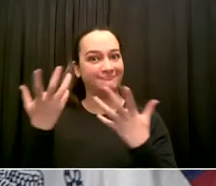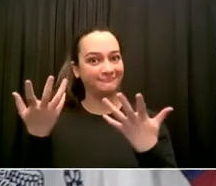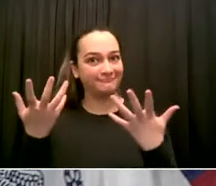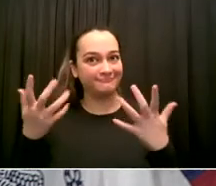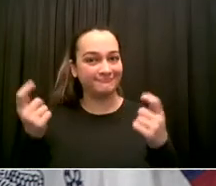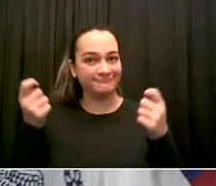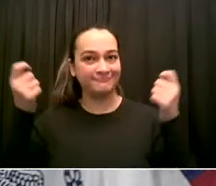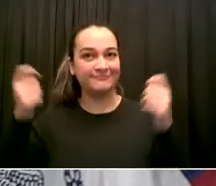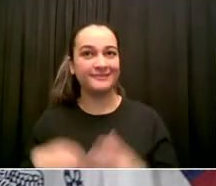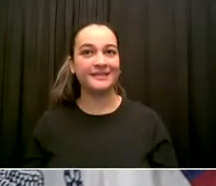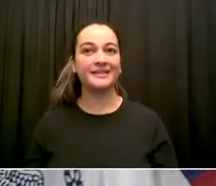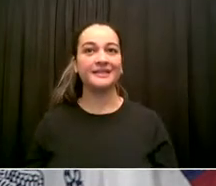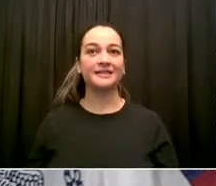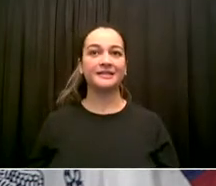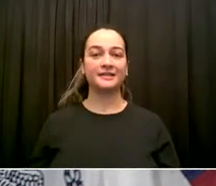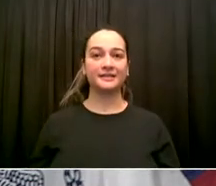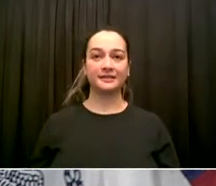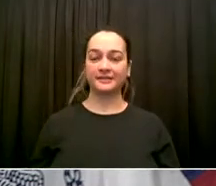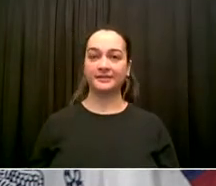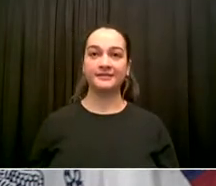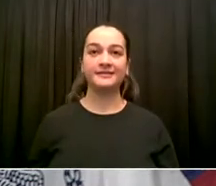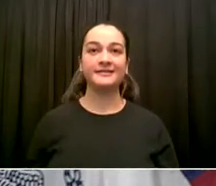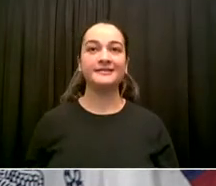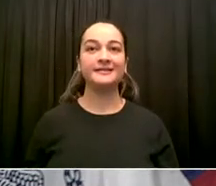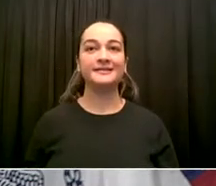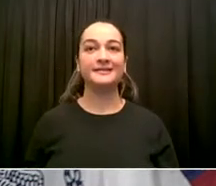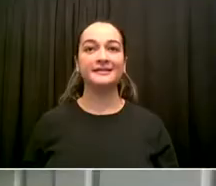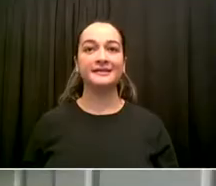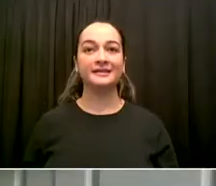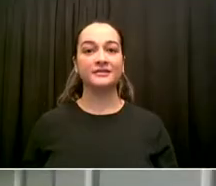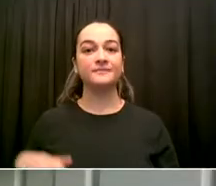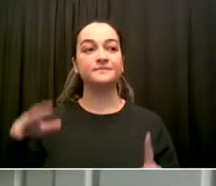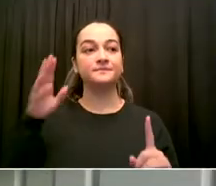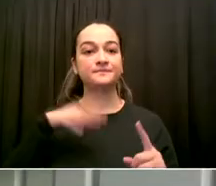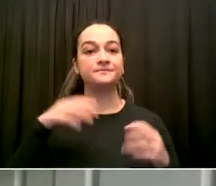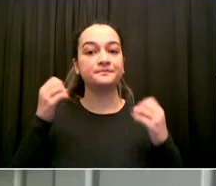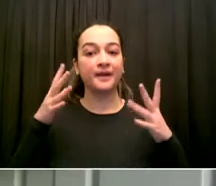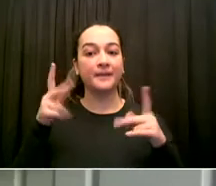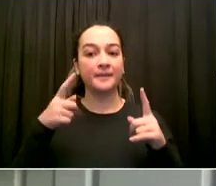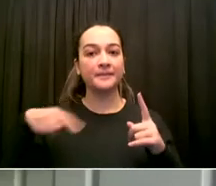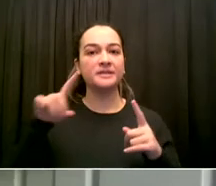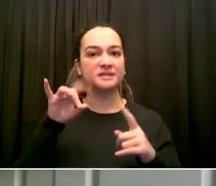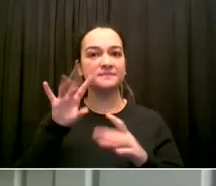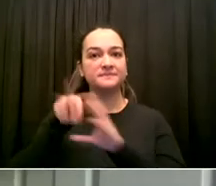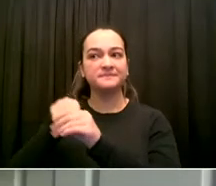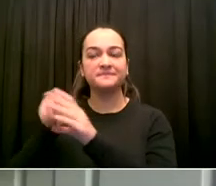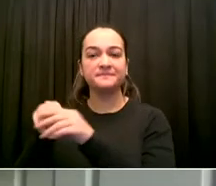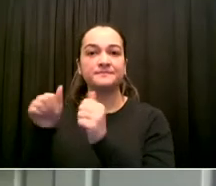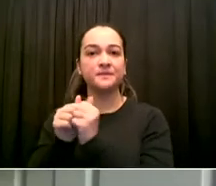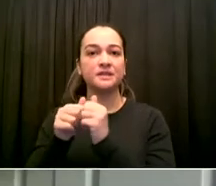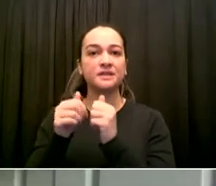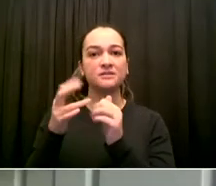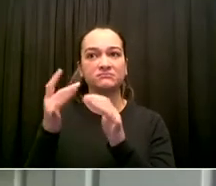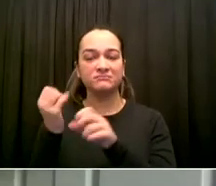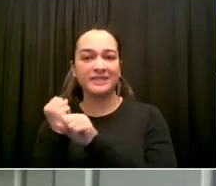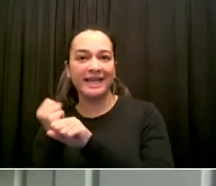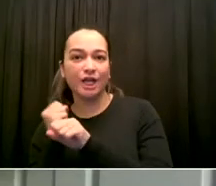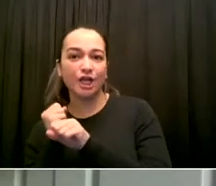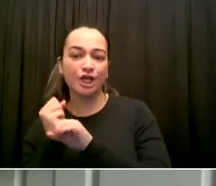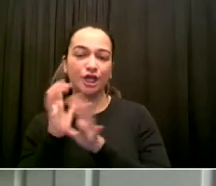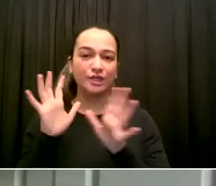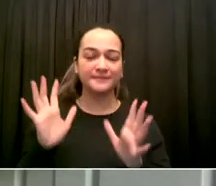Yeah, Mayor, bear with me 1 second. Just give me a minute. I'm breaking down some really important